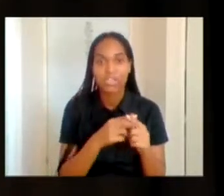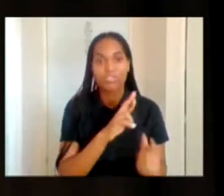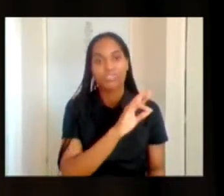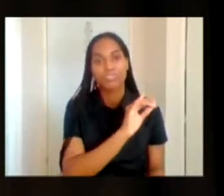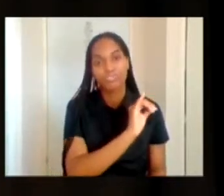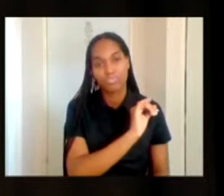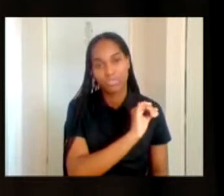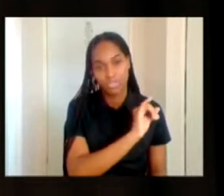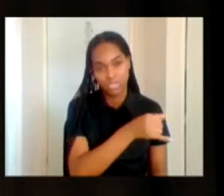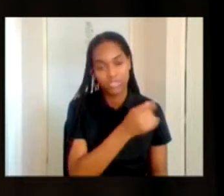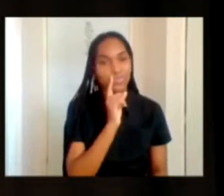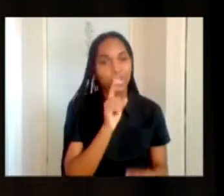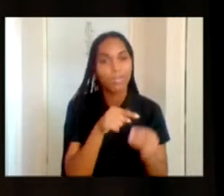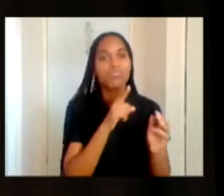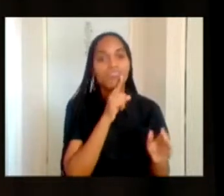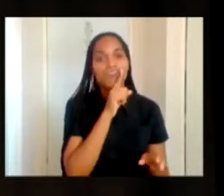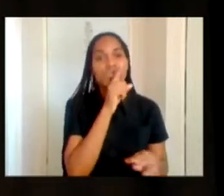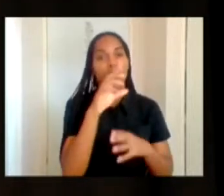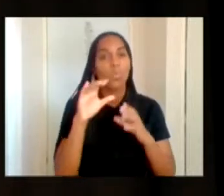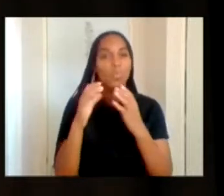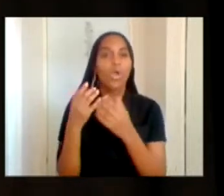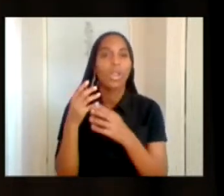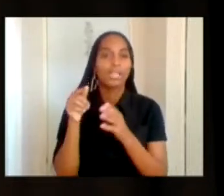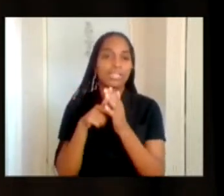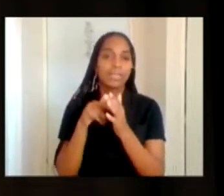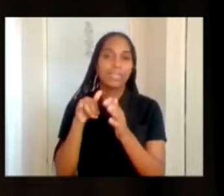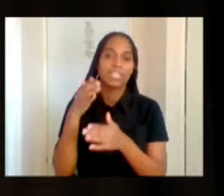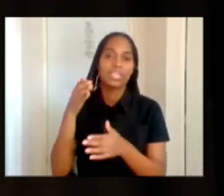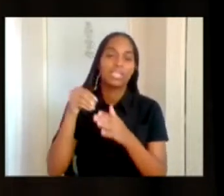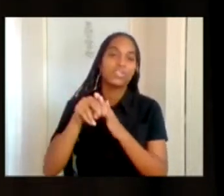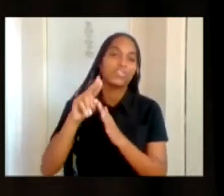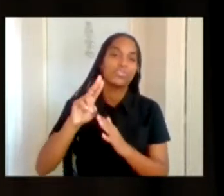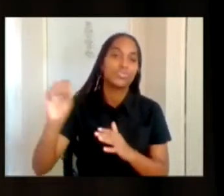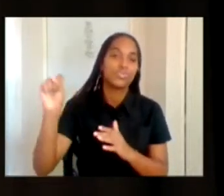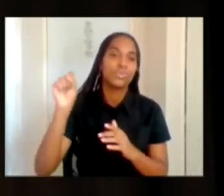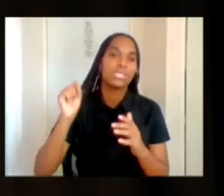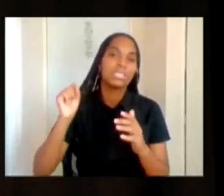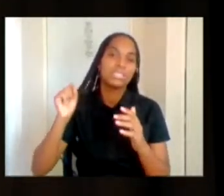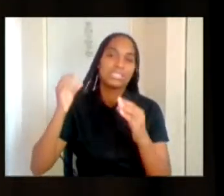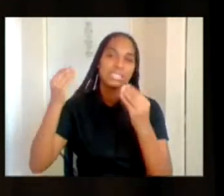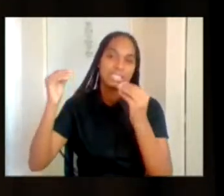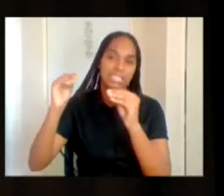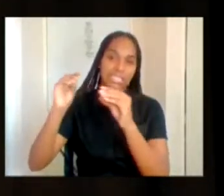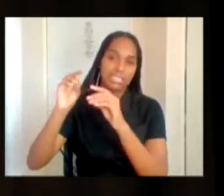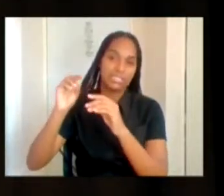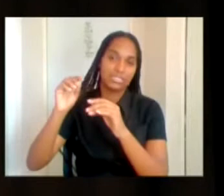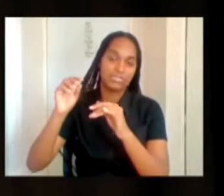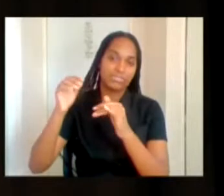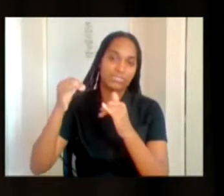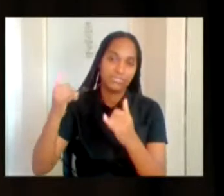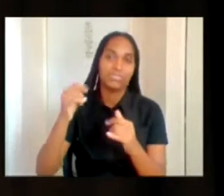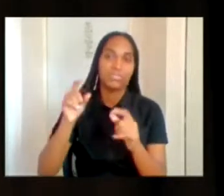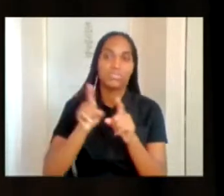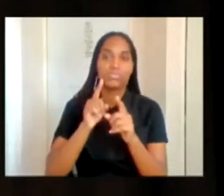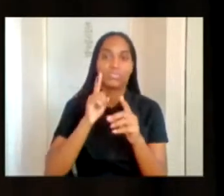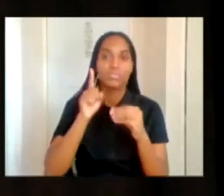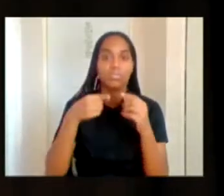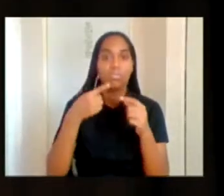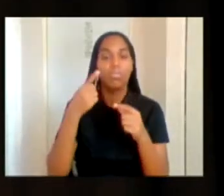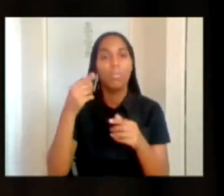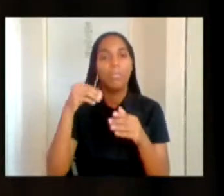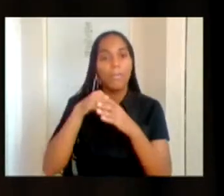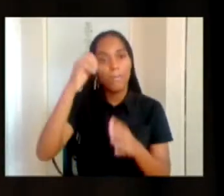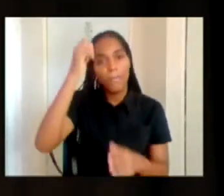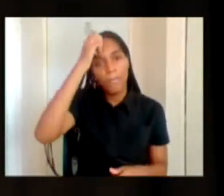the real-world examples that are out there in the United States market today, and potentially talk a little bit about what's going on in Europe as well. I know you've